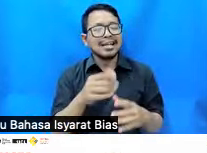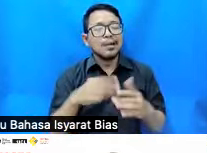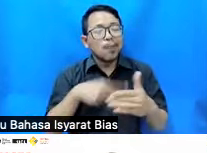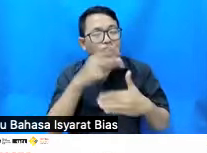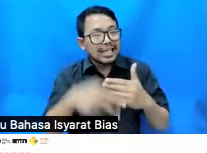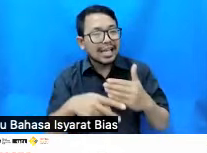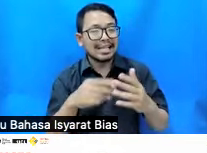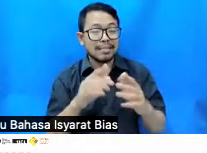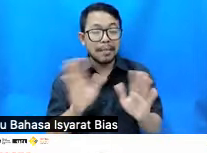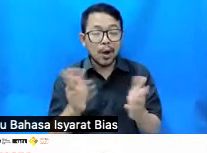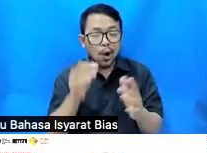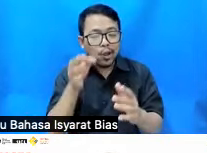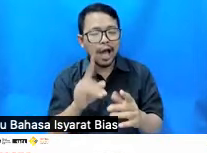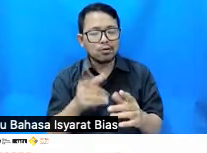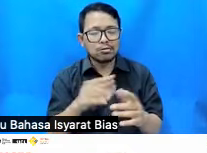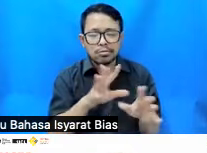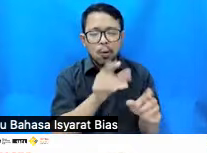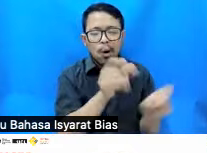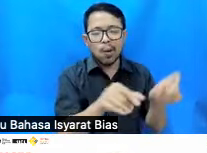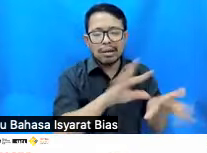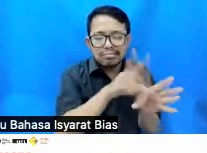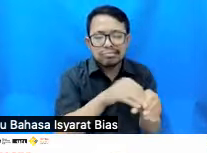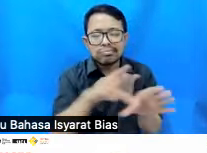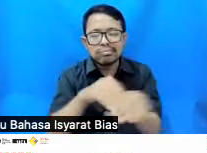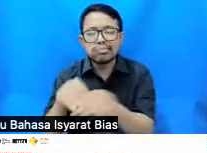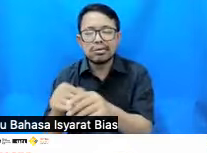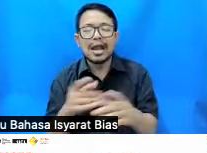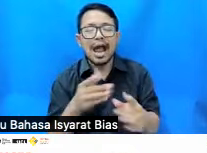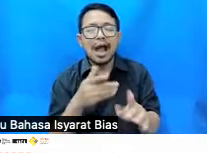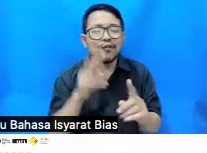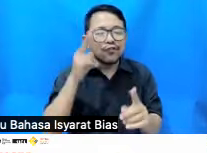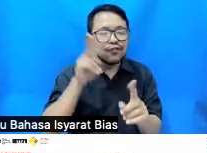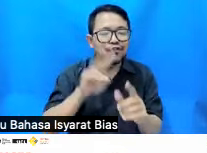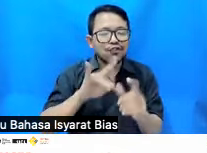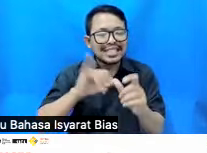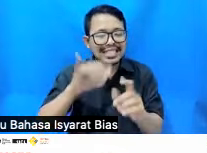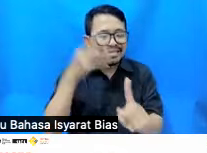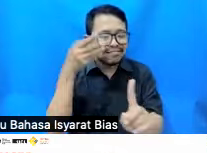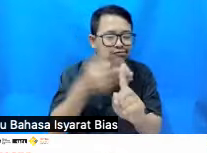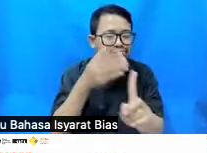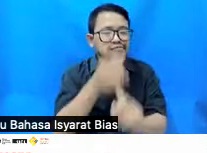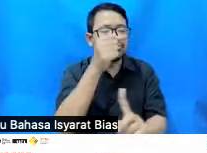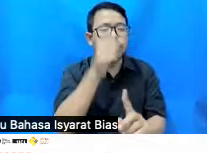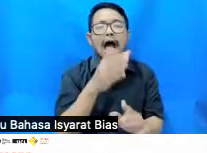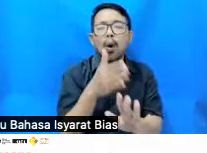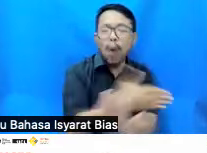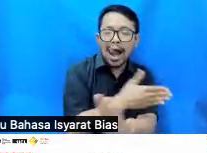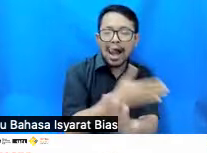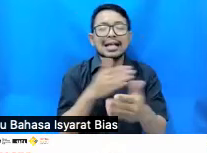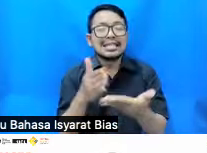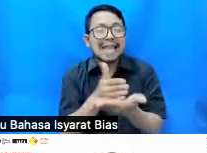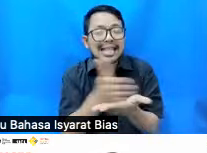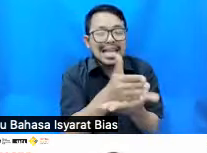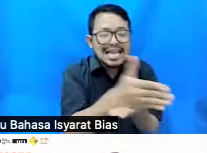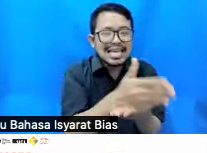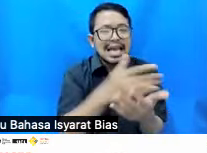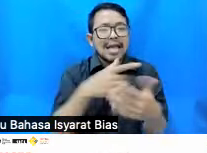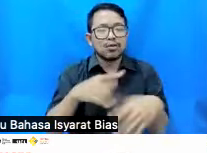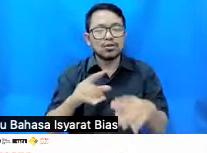the vision and the strategy, through to the design process, right through to the construction and then the handover of the